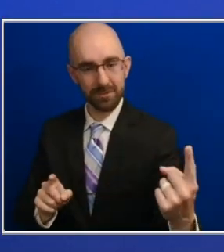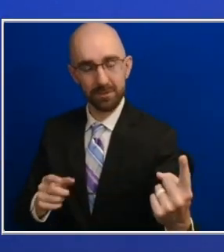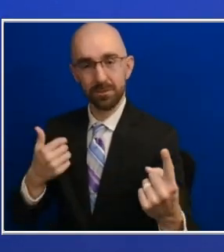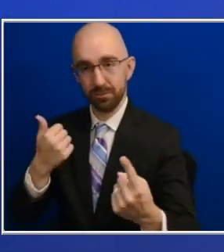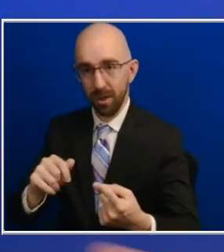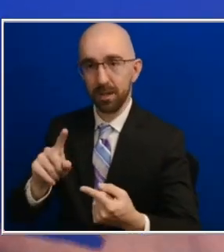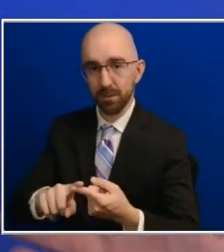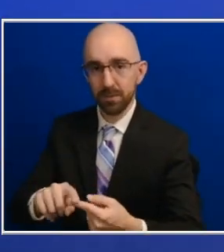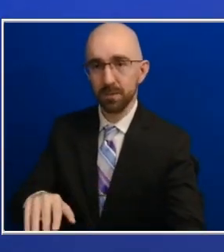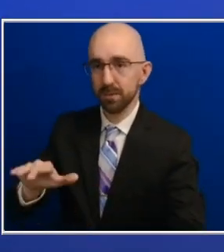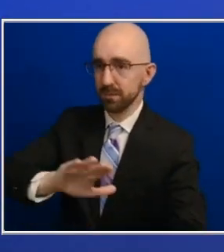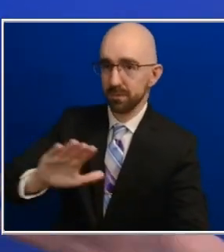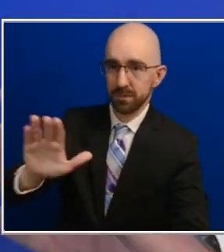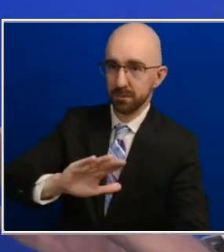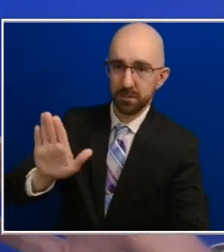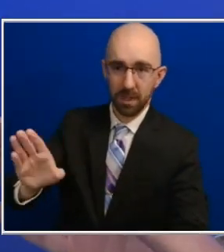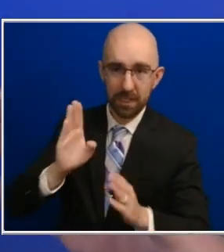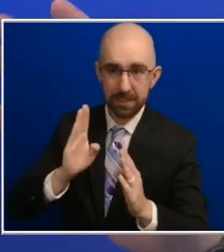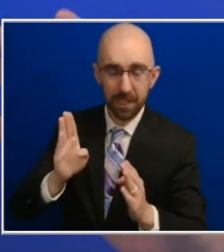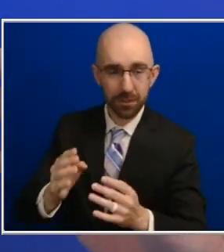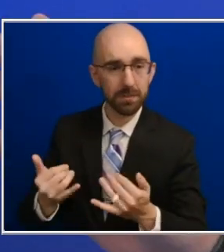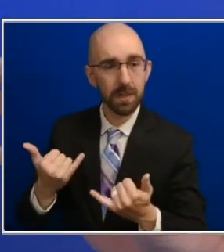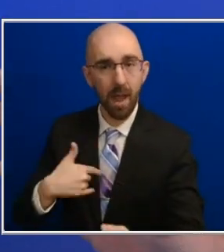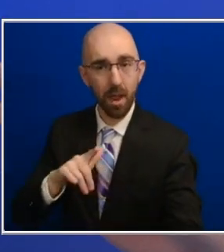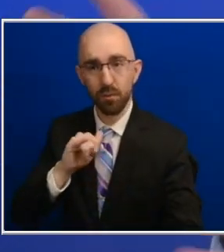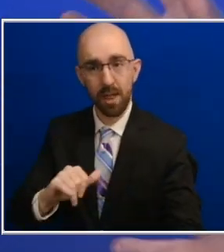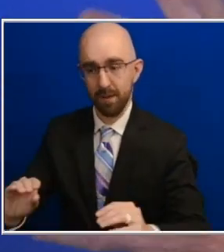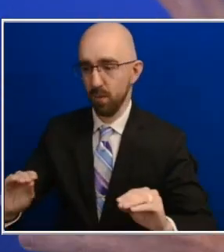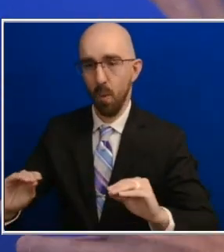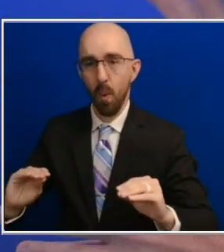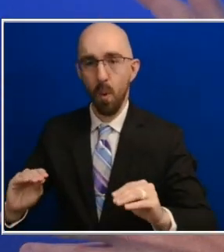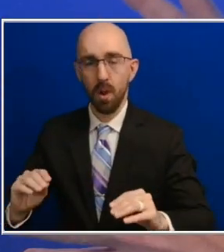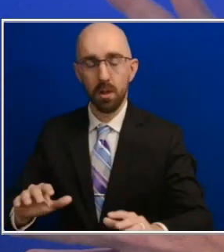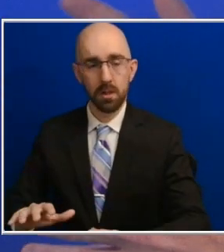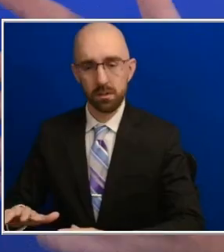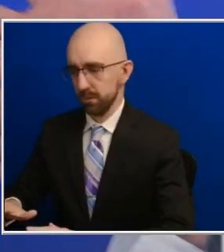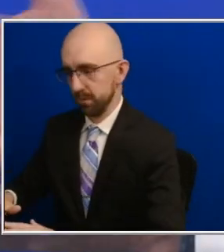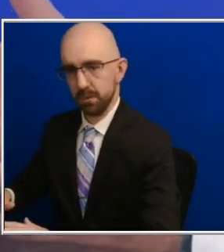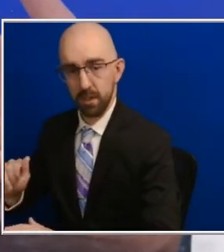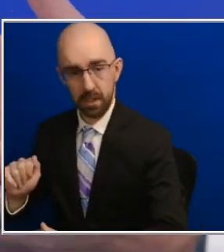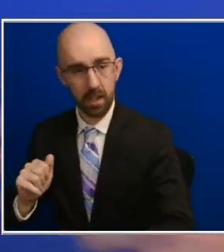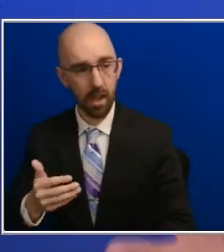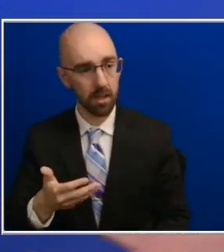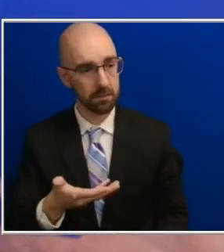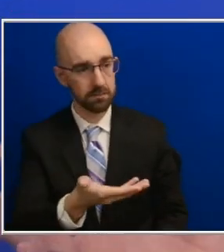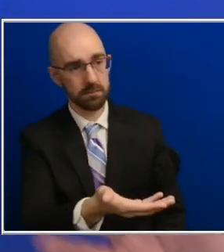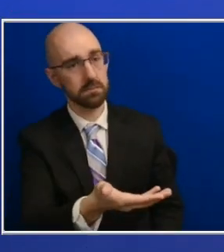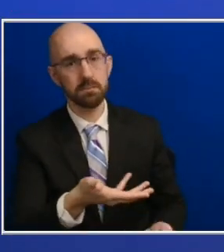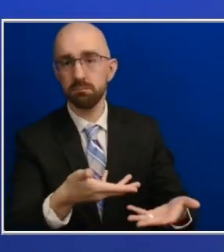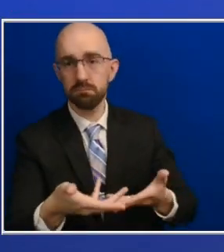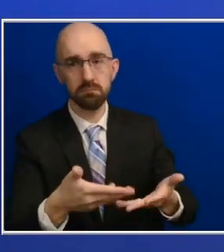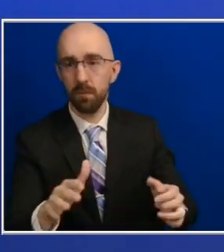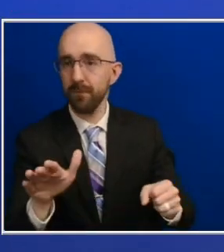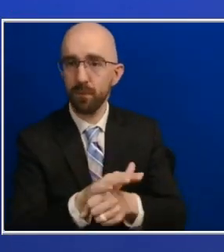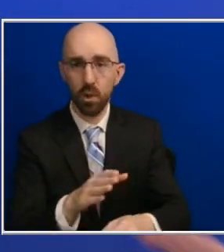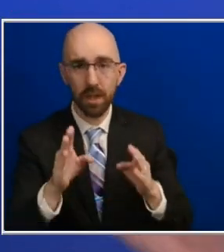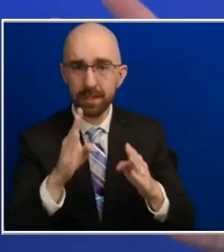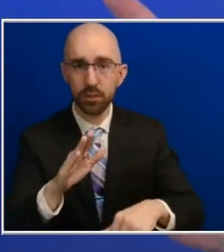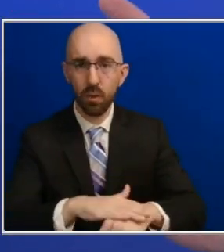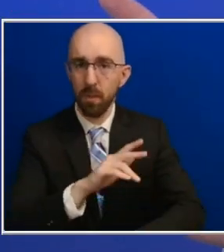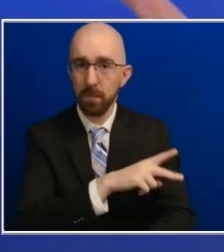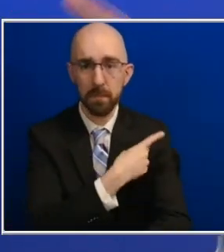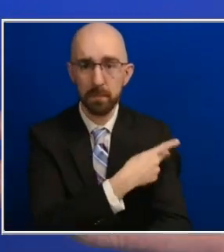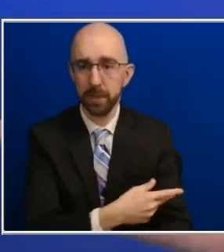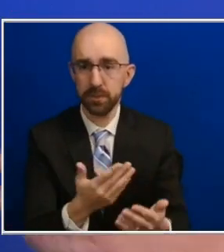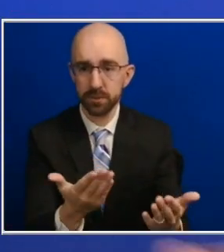doctor's attention. And now I really have no fear of not facing the computer, giving my full attention to the patient, and